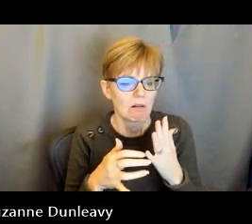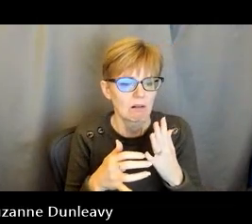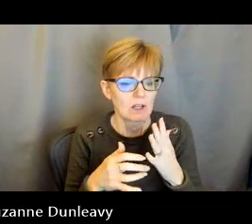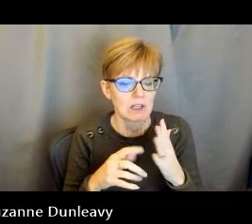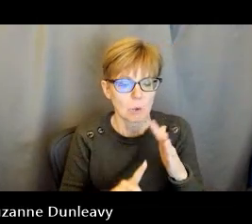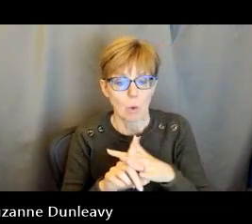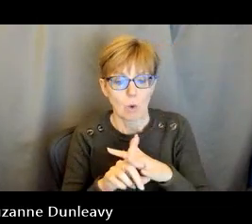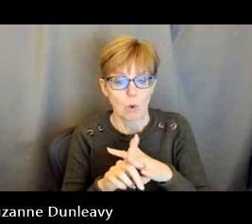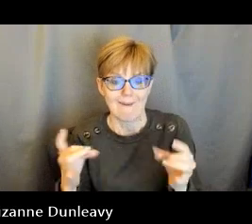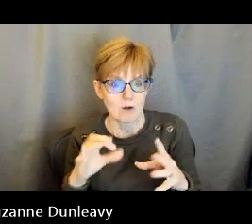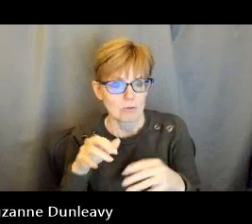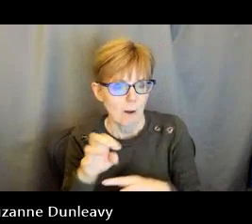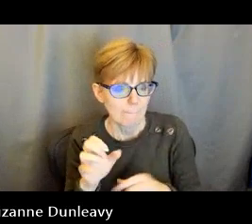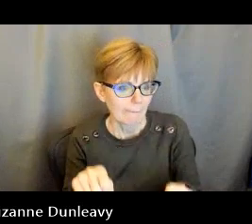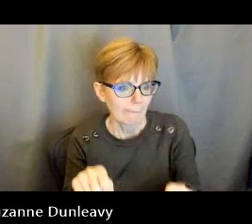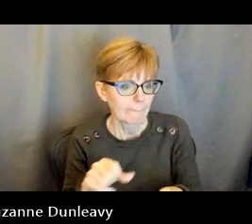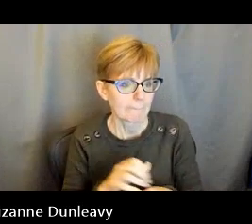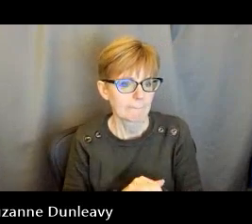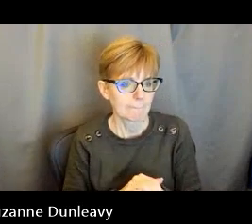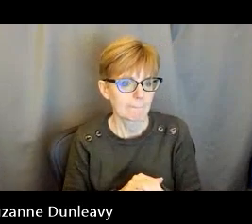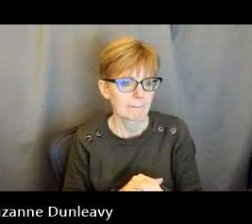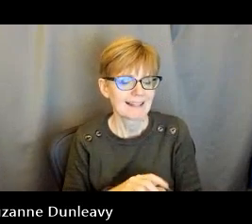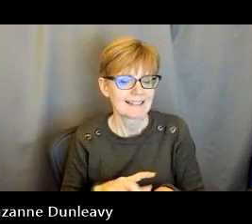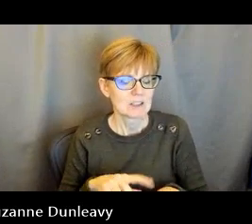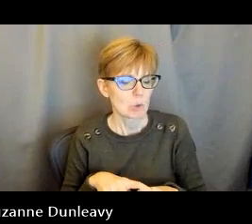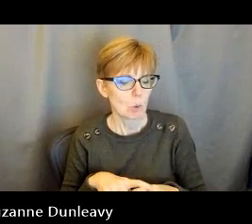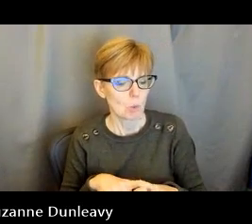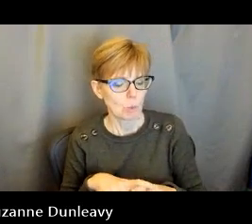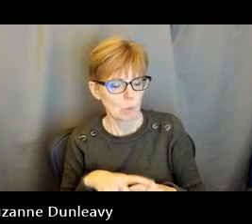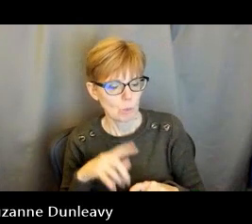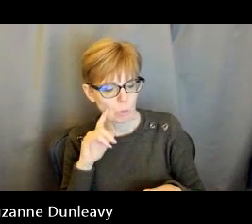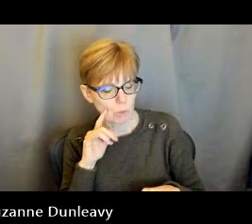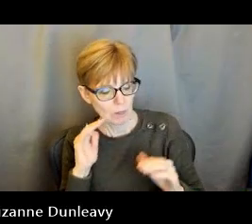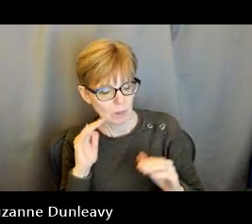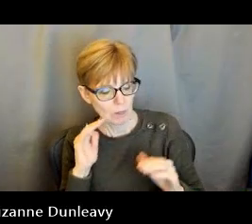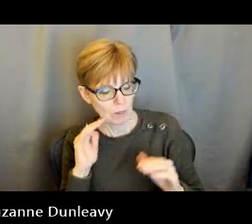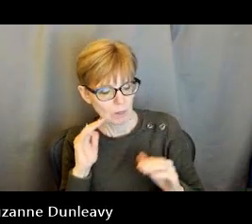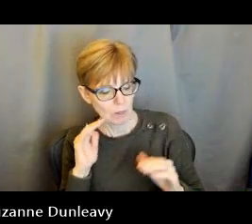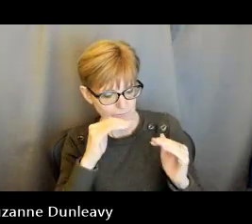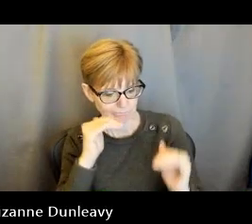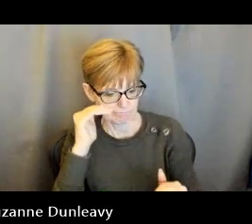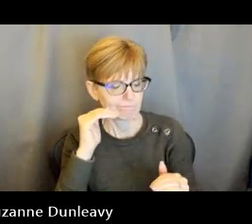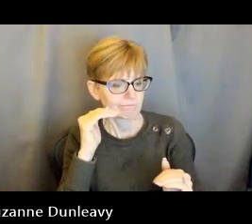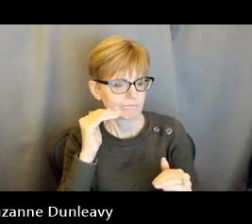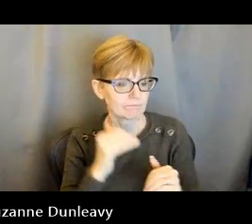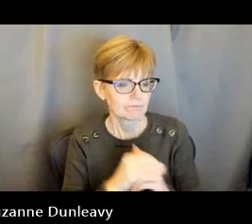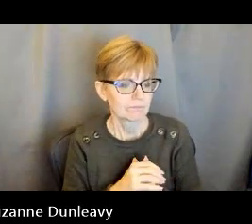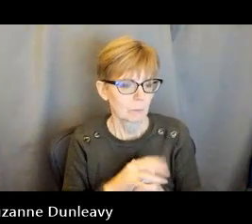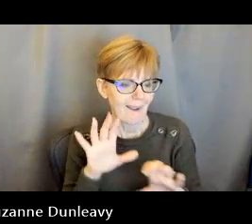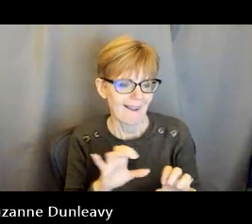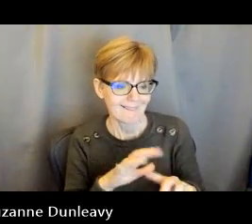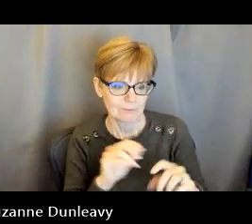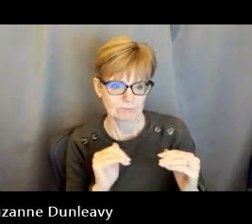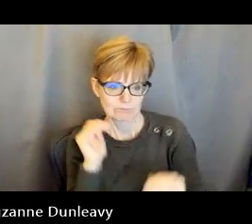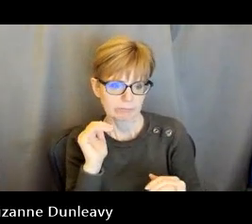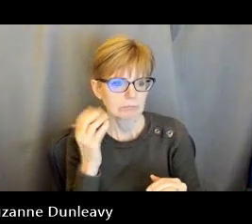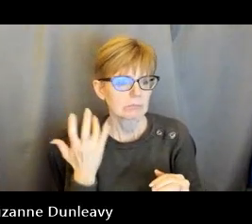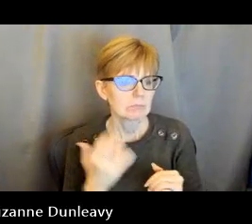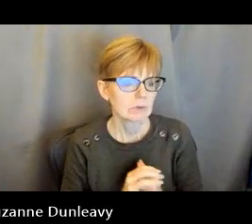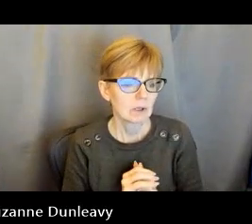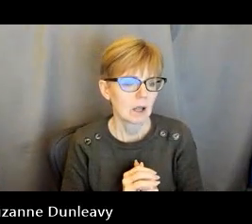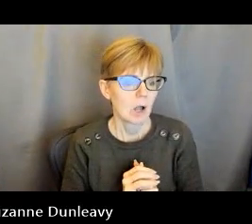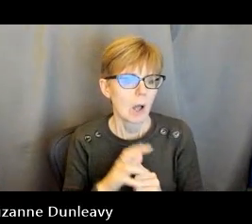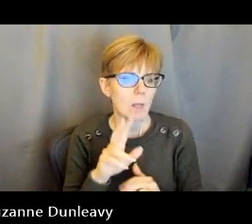institutional practices and cultural norms that produce and maintain racial inequities with or without explicit